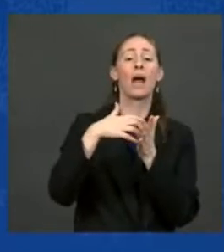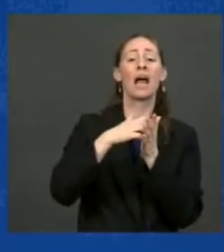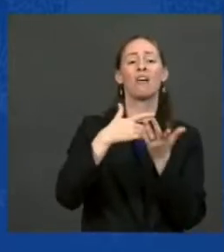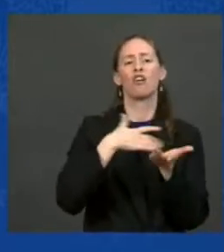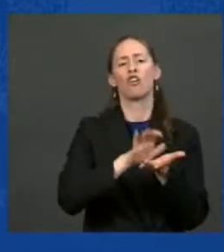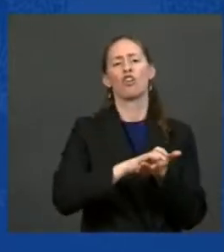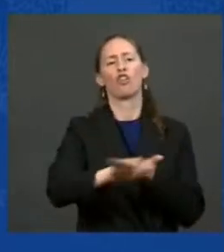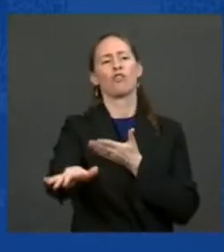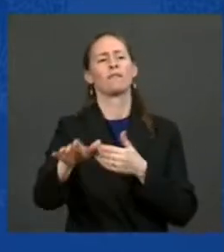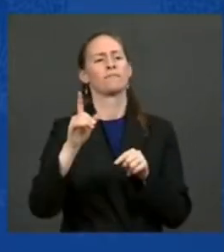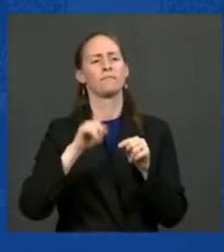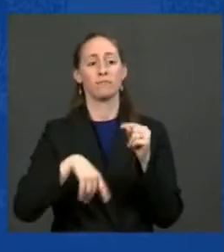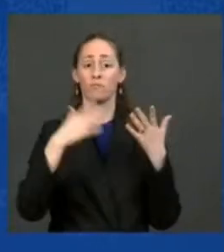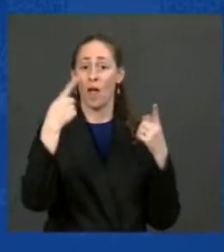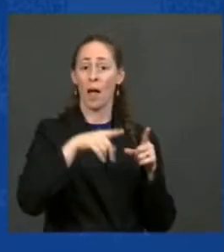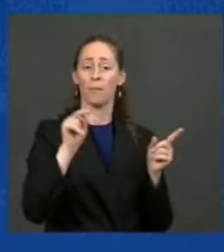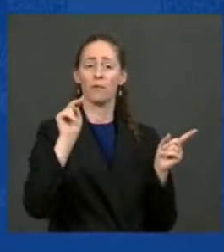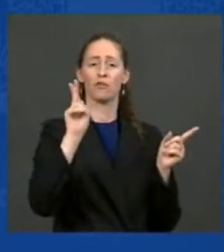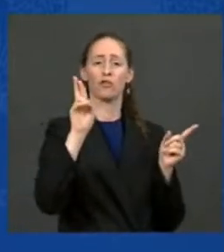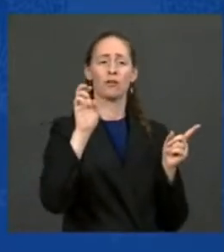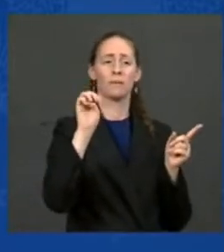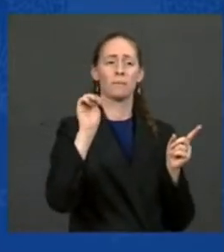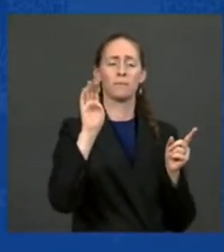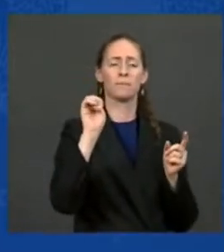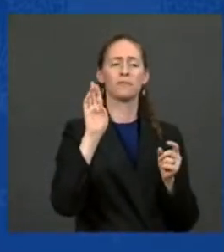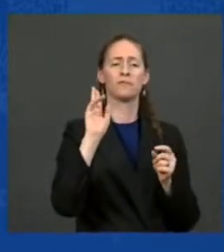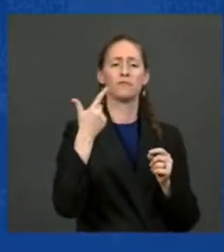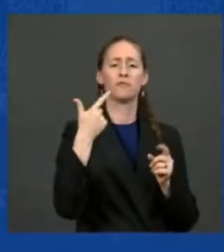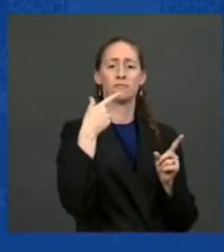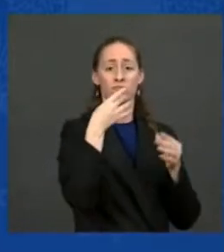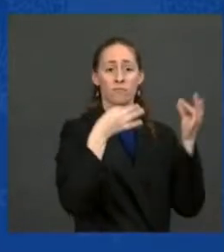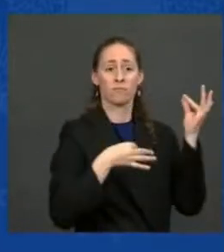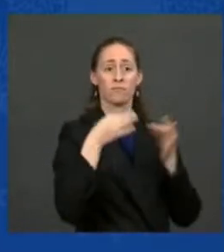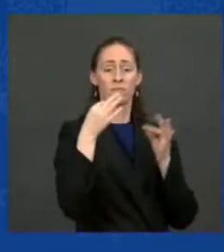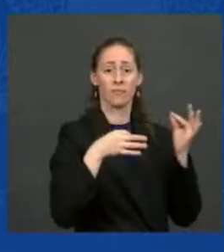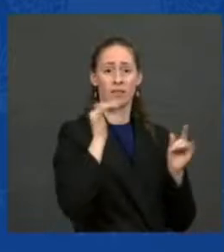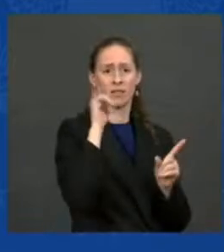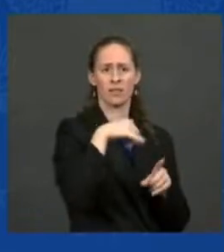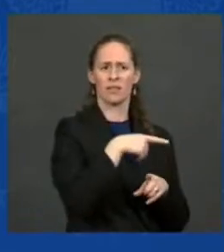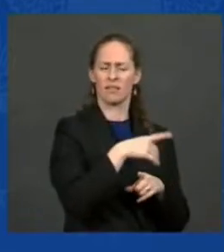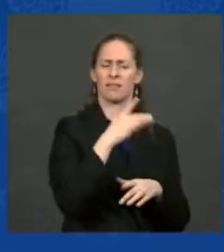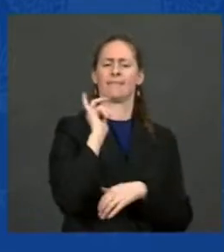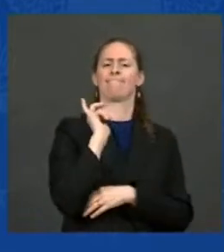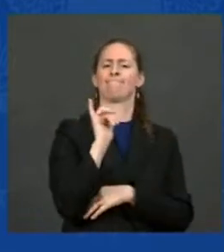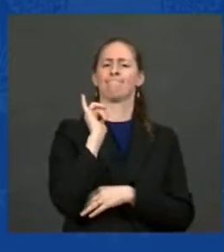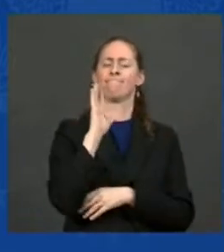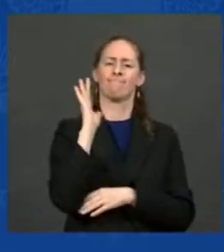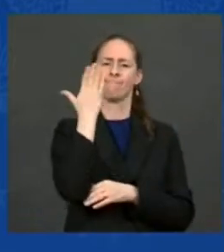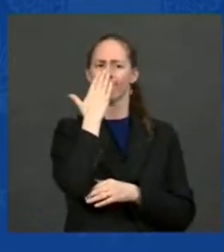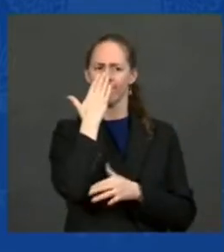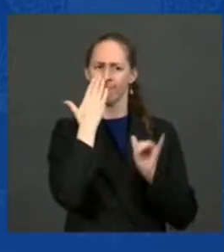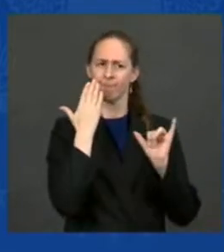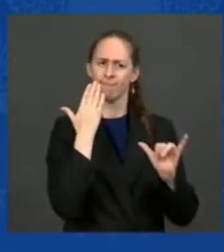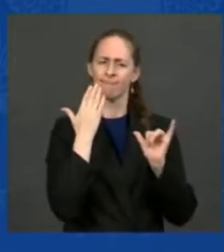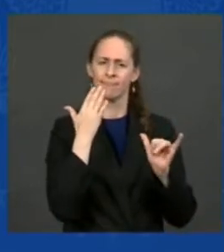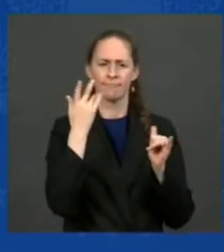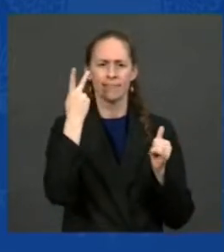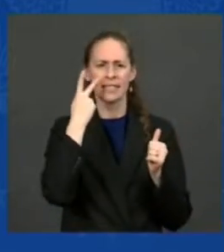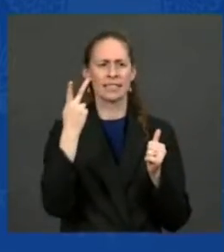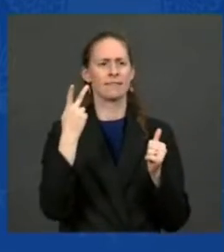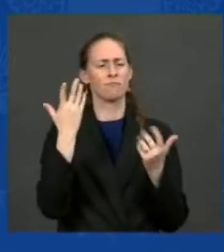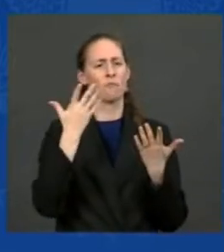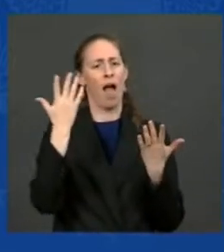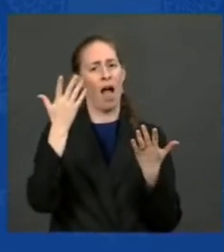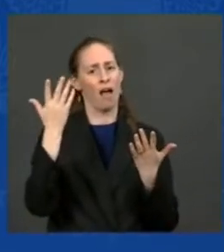Nuremberg forced us to look closely at the evil of humankind and what we're capable of perpetrating. To see